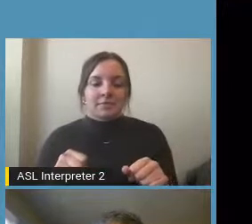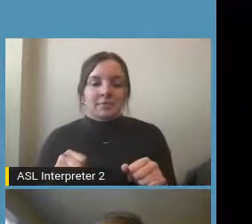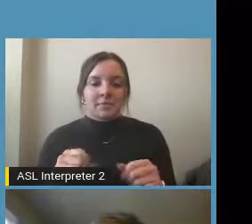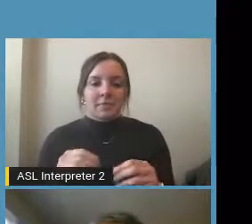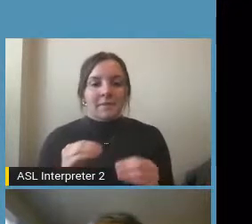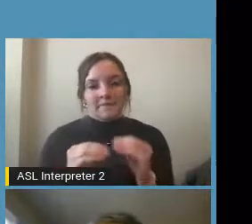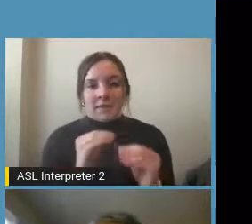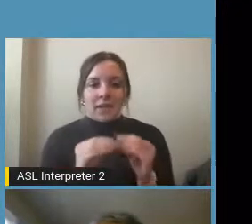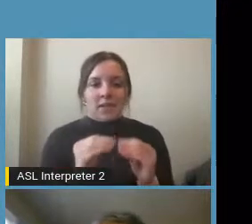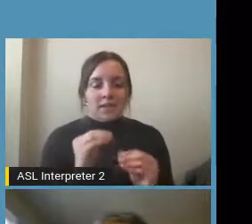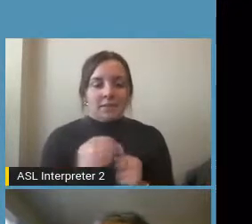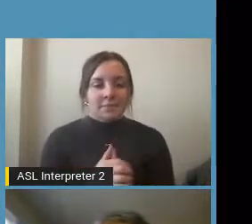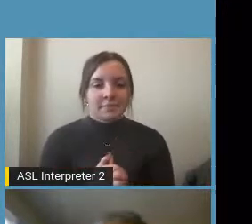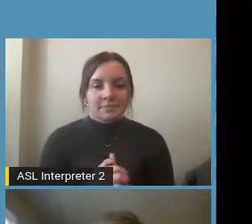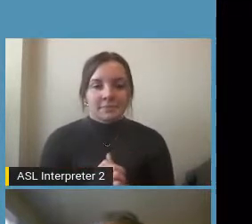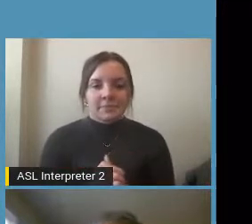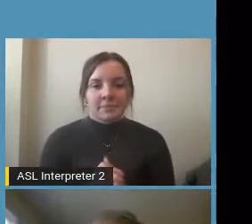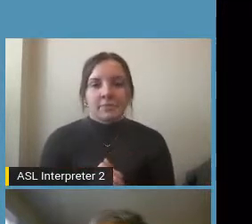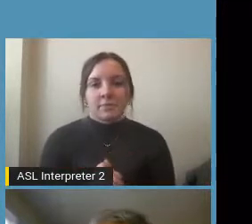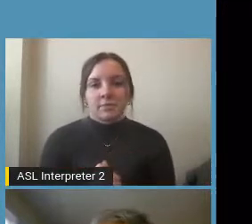One of the places we did this was the